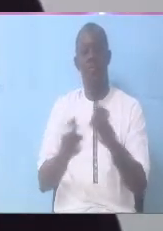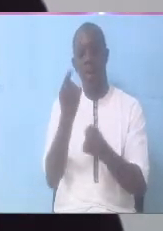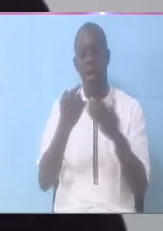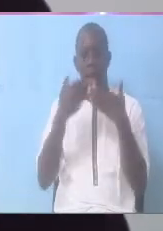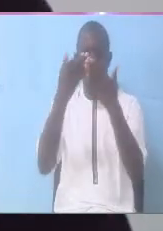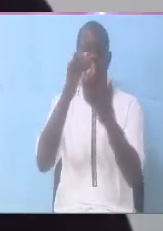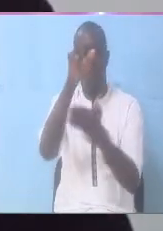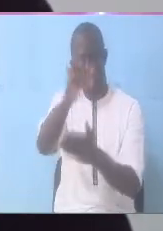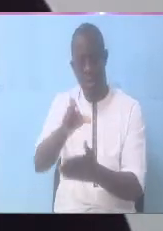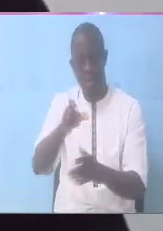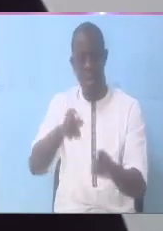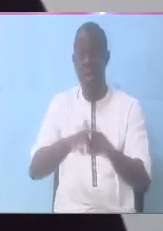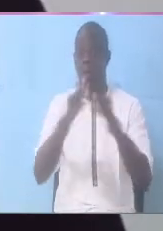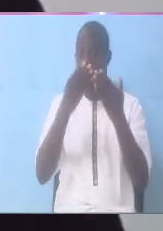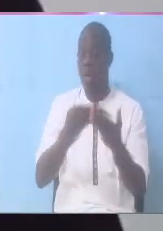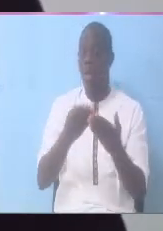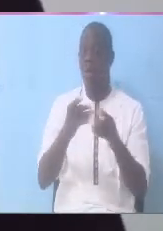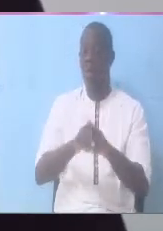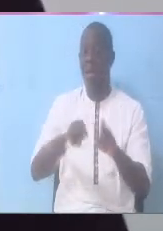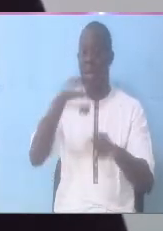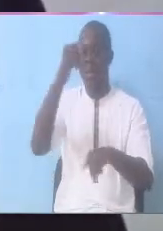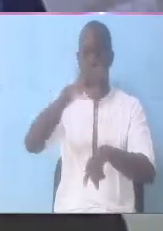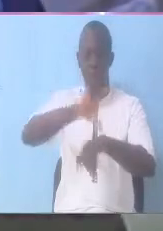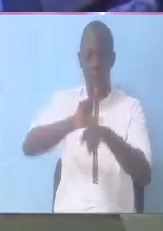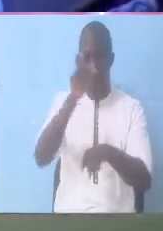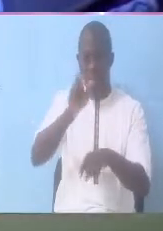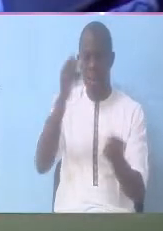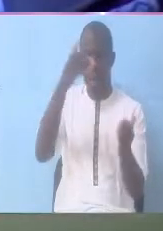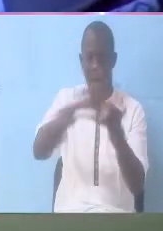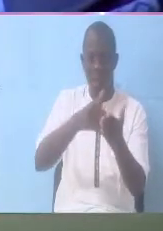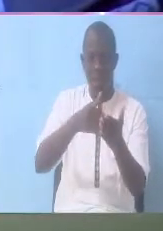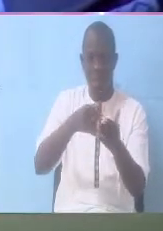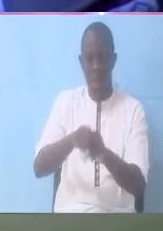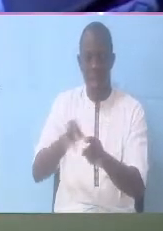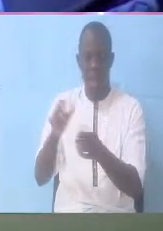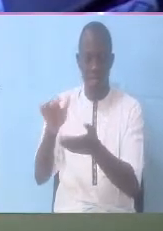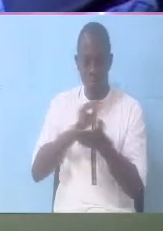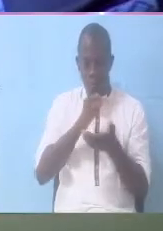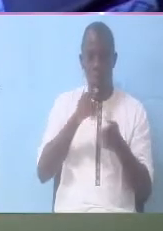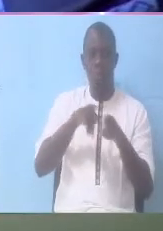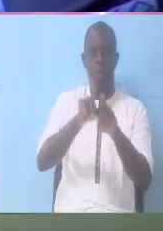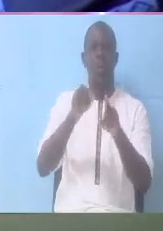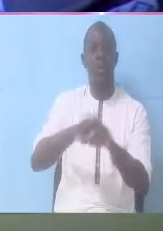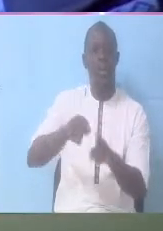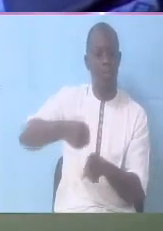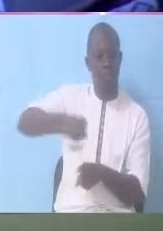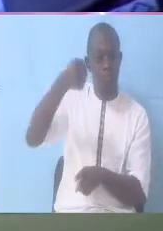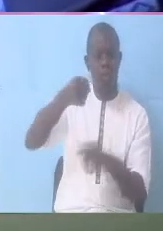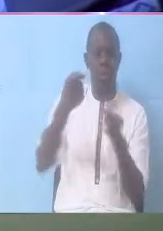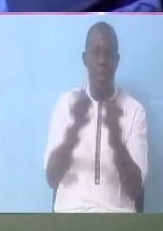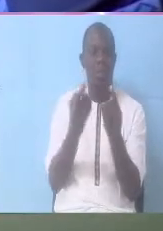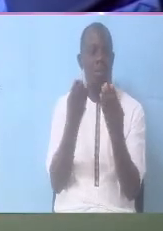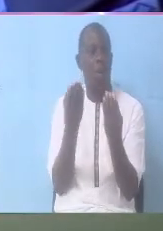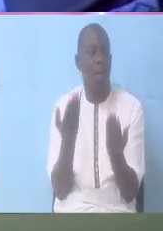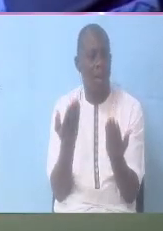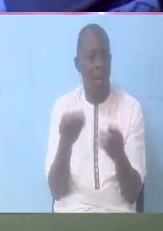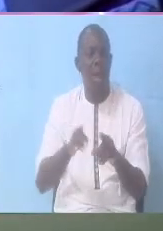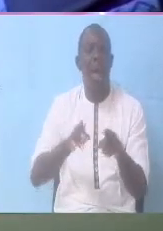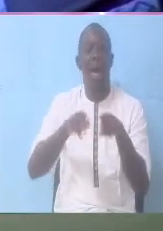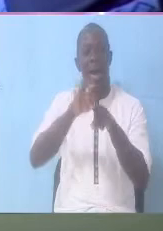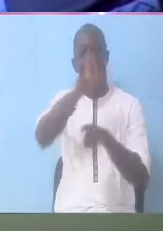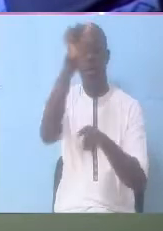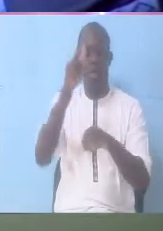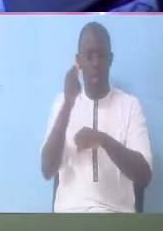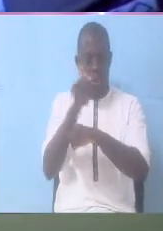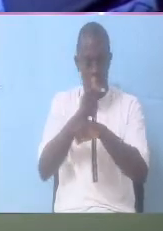and received money. And then we came with a video recorder, maybe to show evidence this had happened. Obviously, at the panel, I'm not